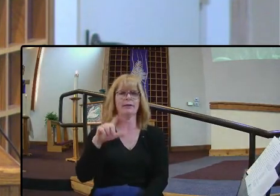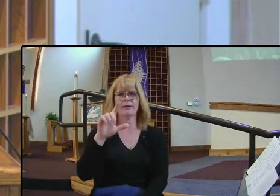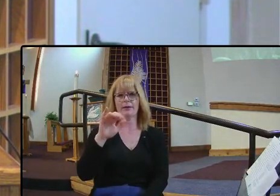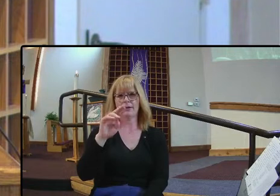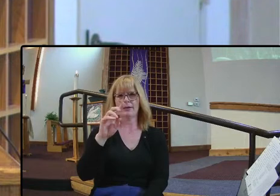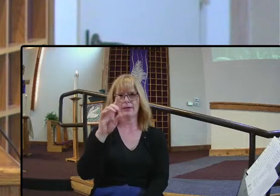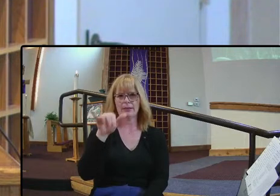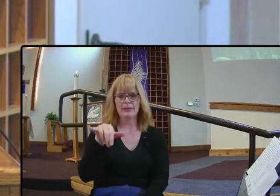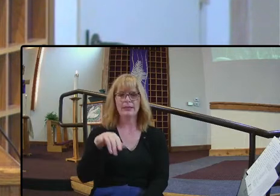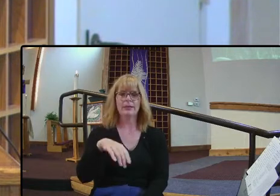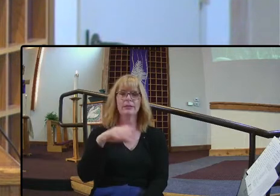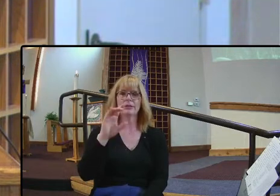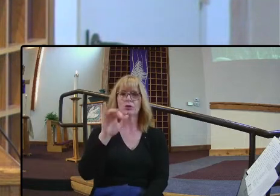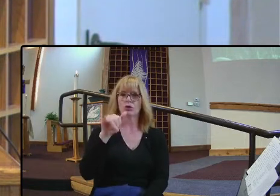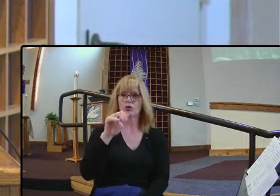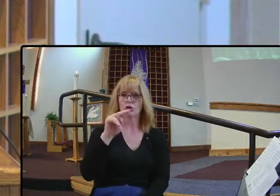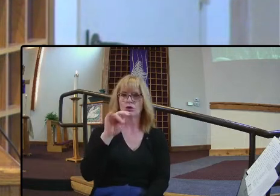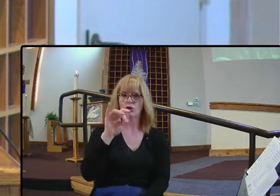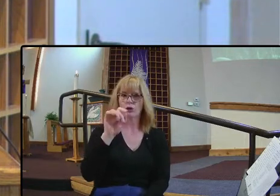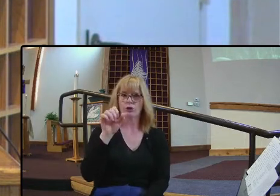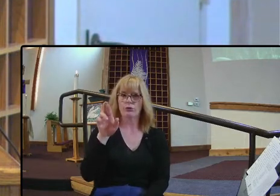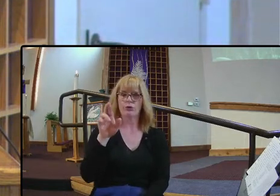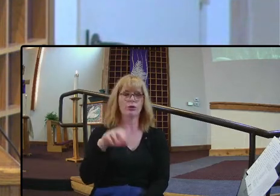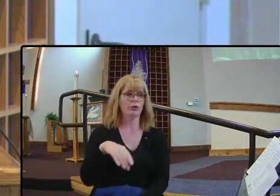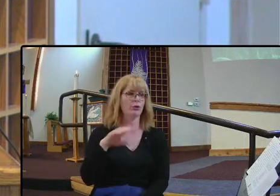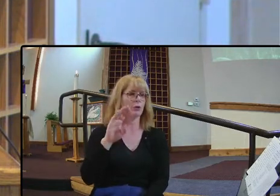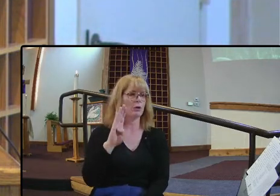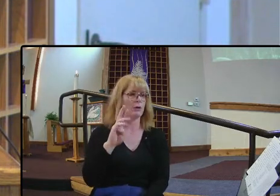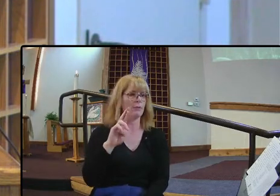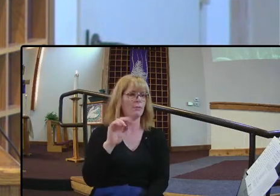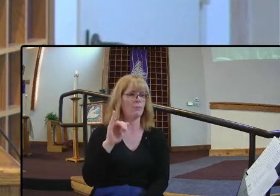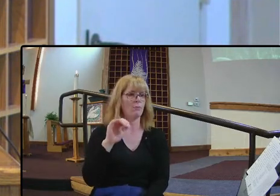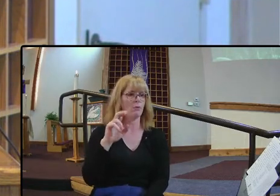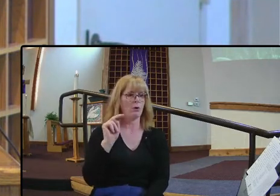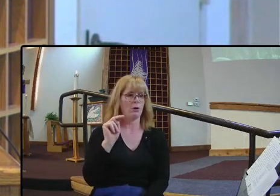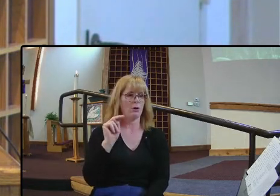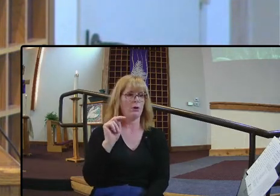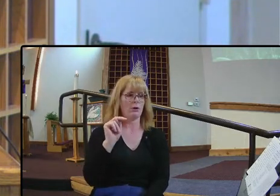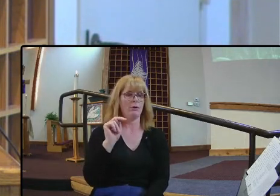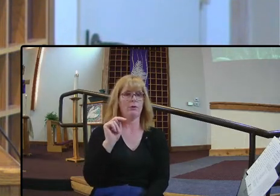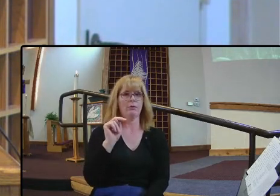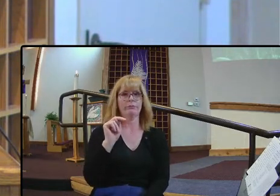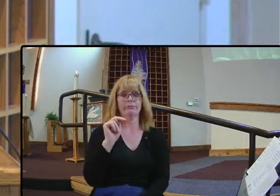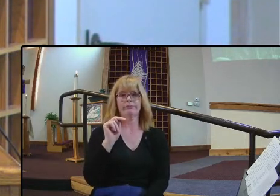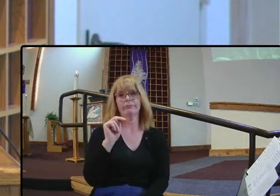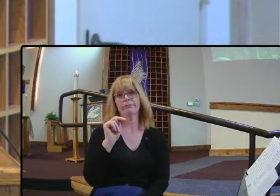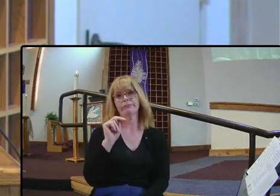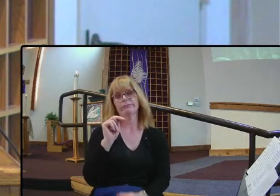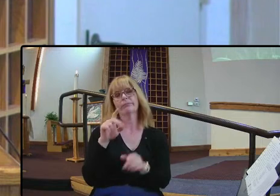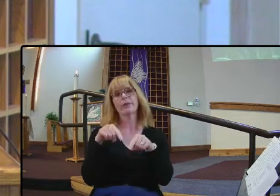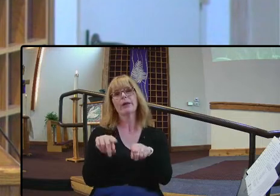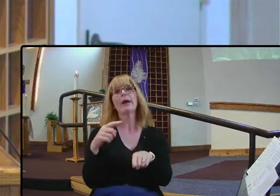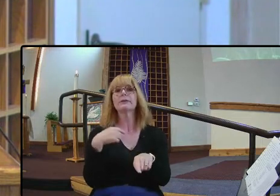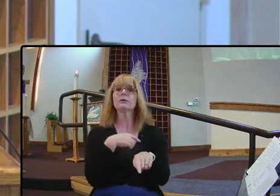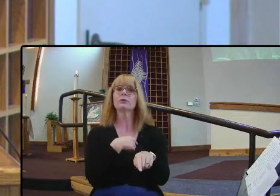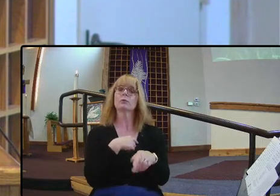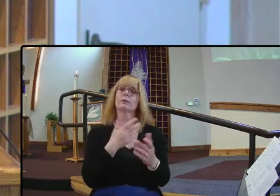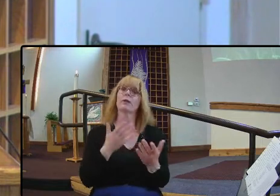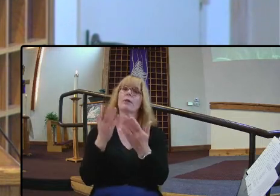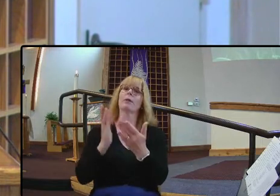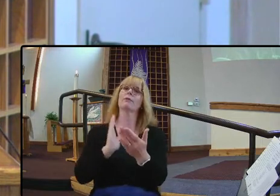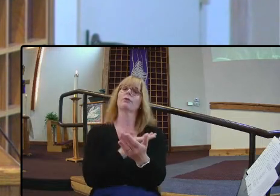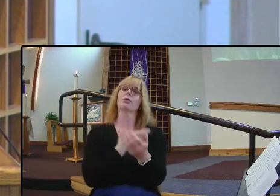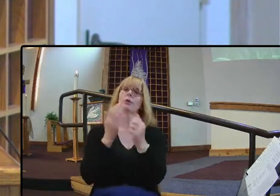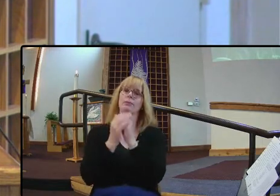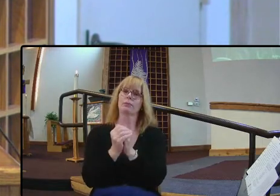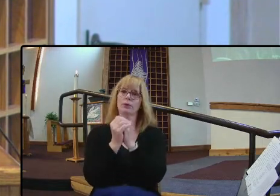Brian, and for all those whom we hold close as we lift up our hosannas and seek your grace.